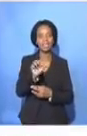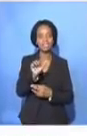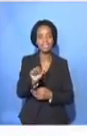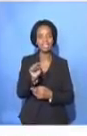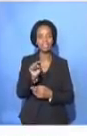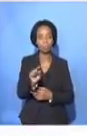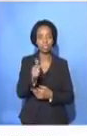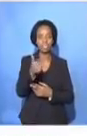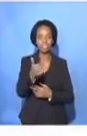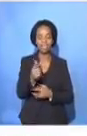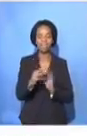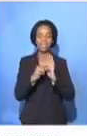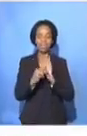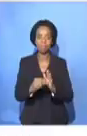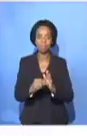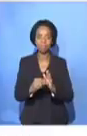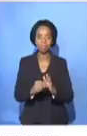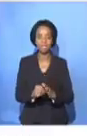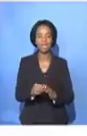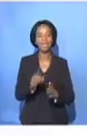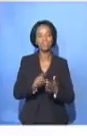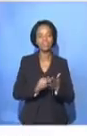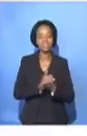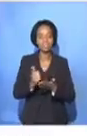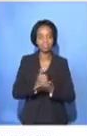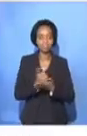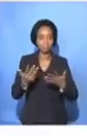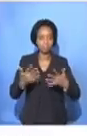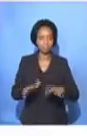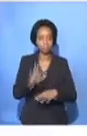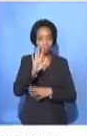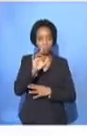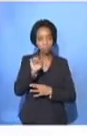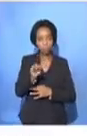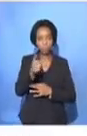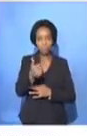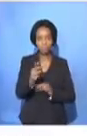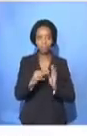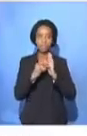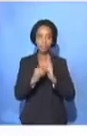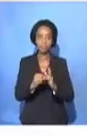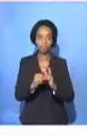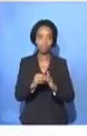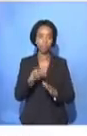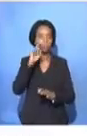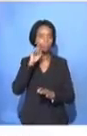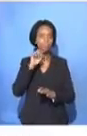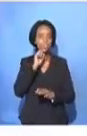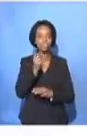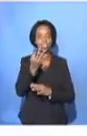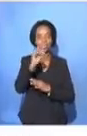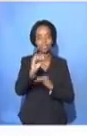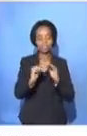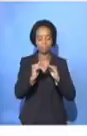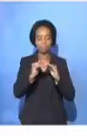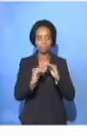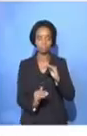million registered voters, only 5.7 million voters are below the age of 30 years,